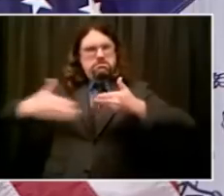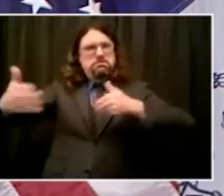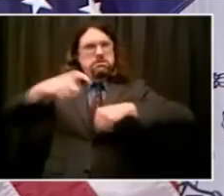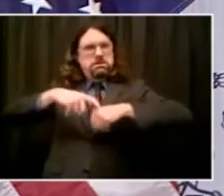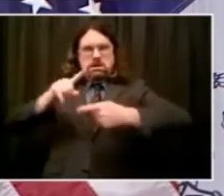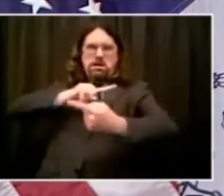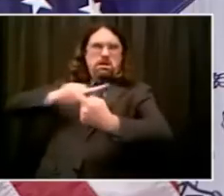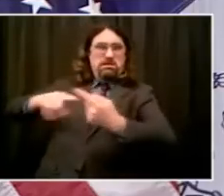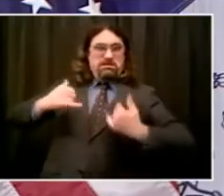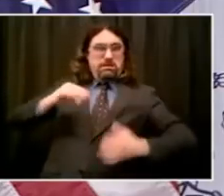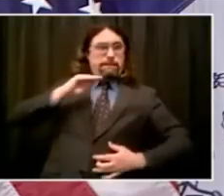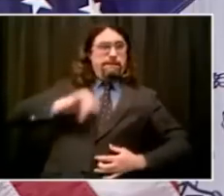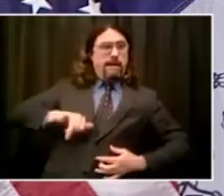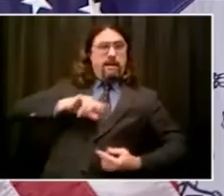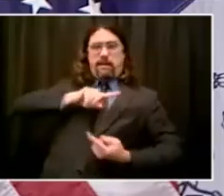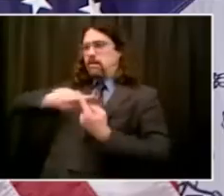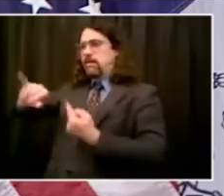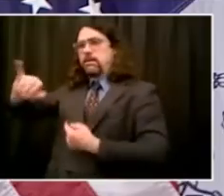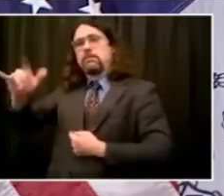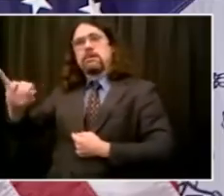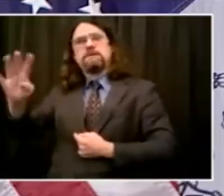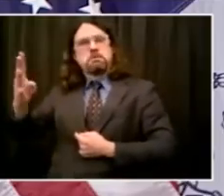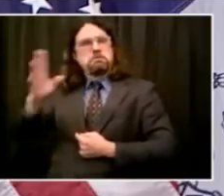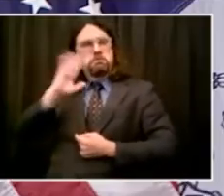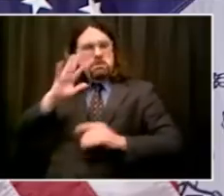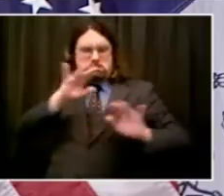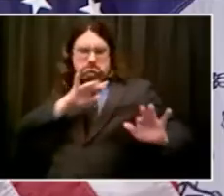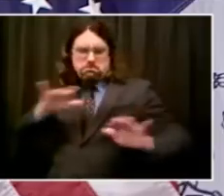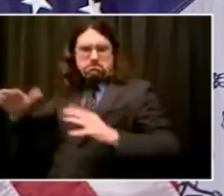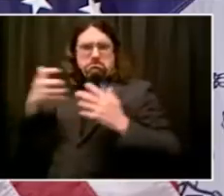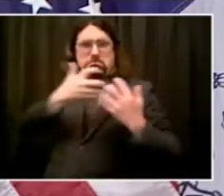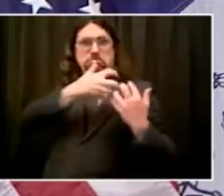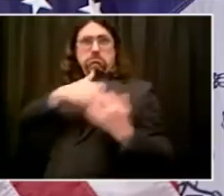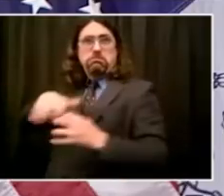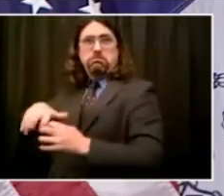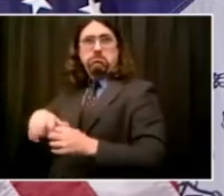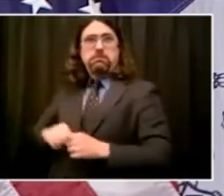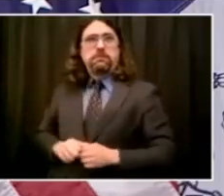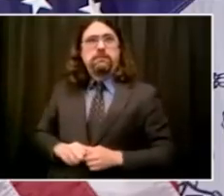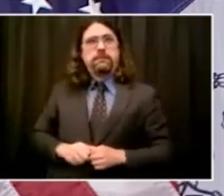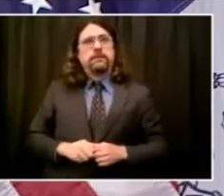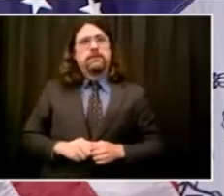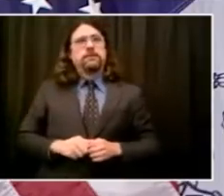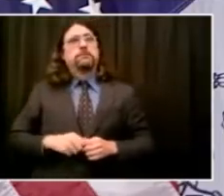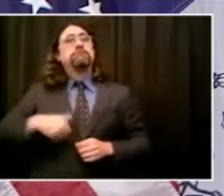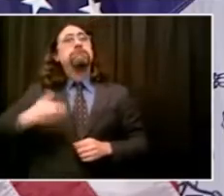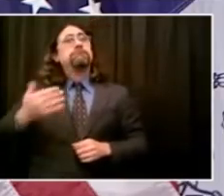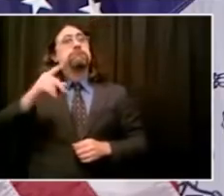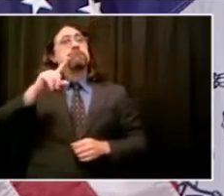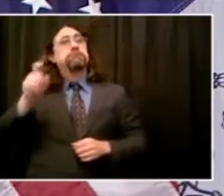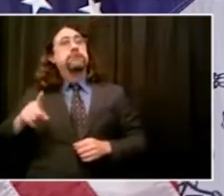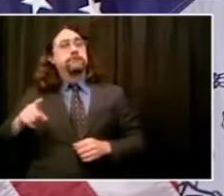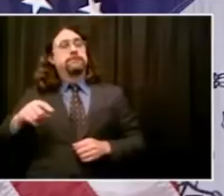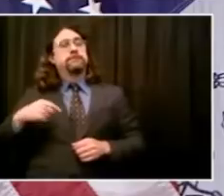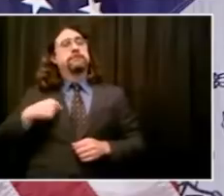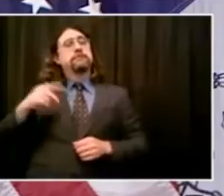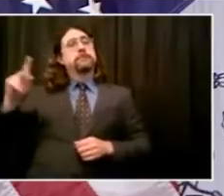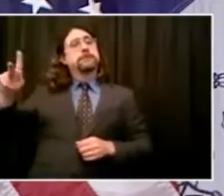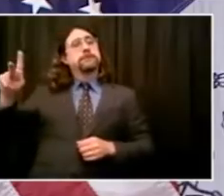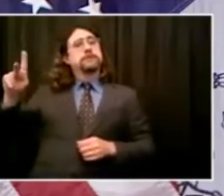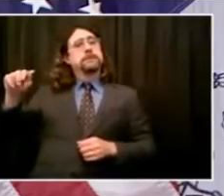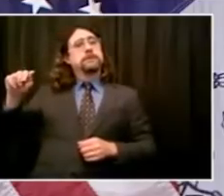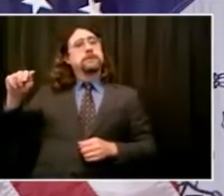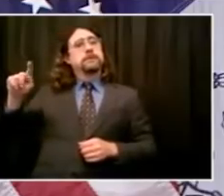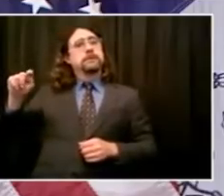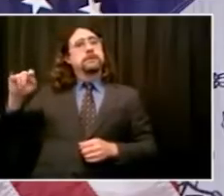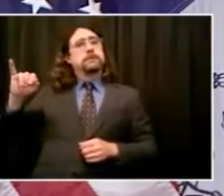Next, we have Katie from the Wall Street Journal. Hey, good morning, Mr. Mayor. I wanted to ask specifically about the